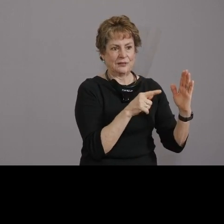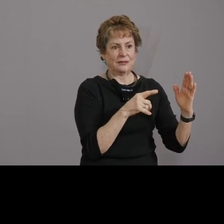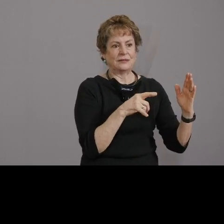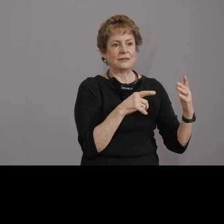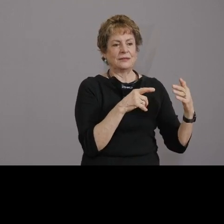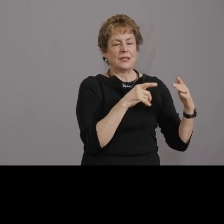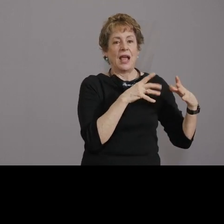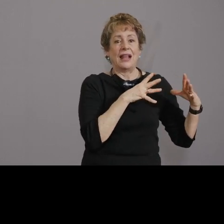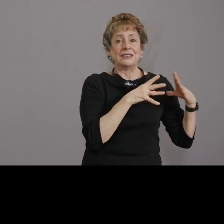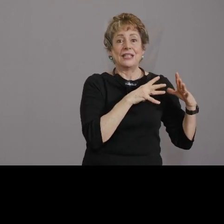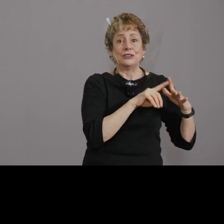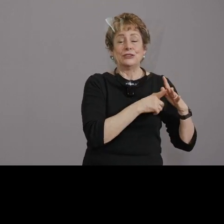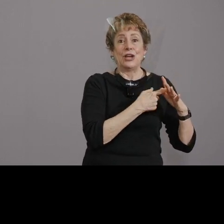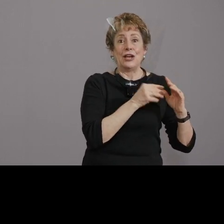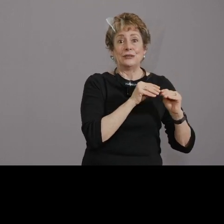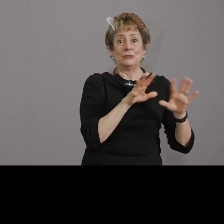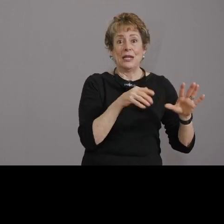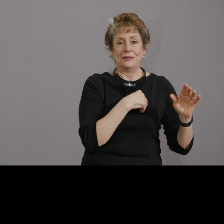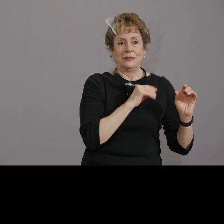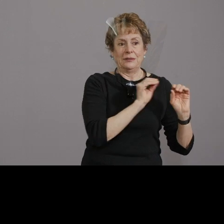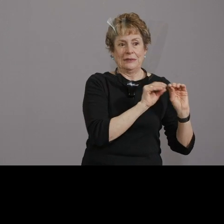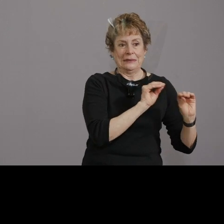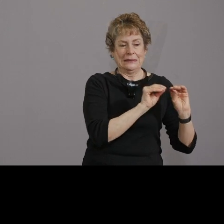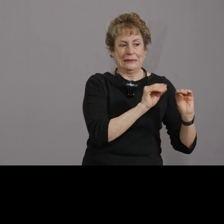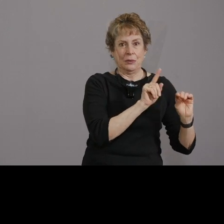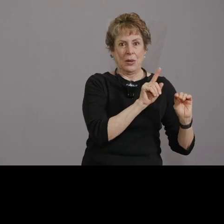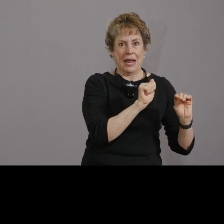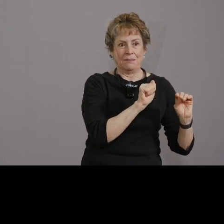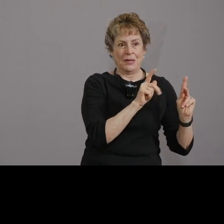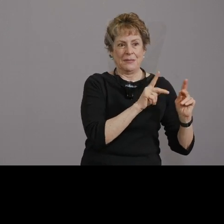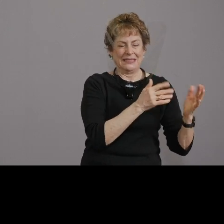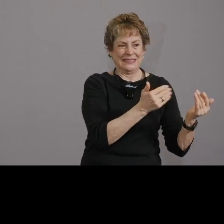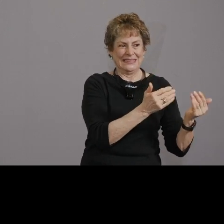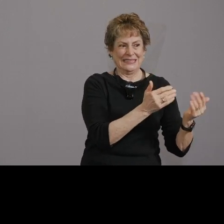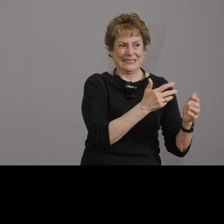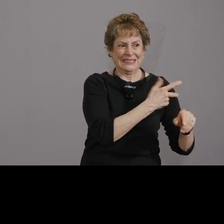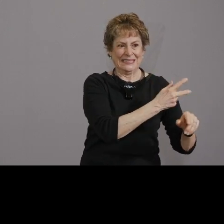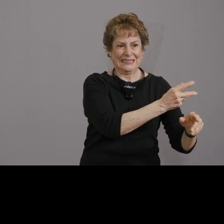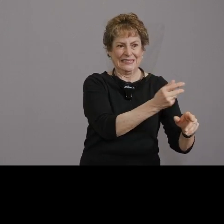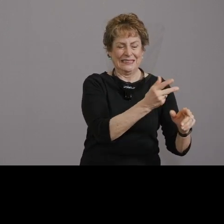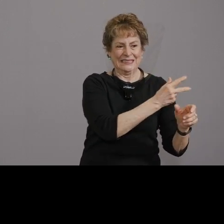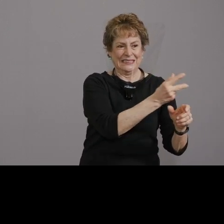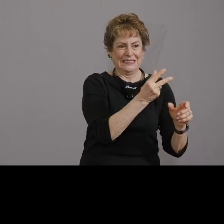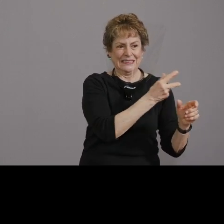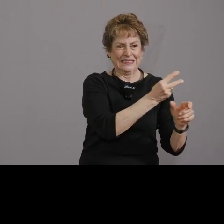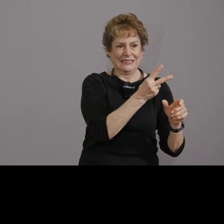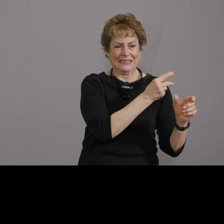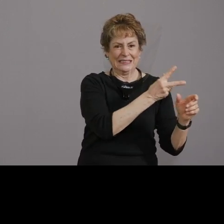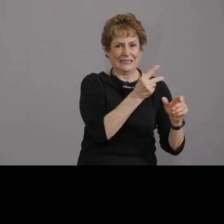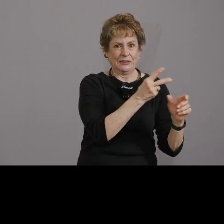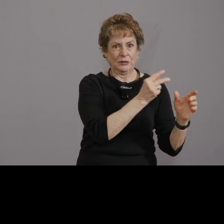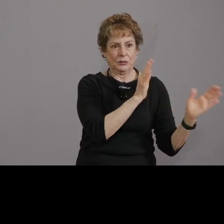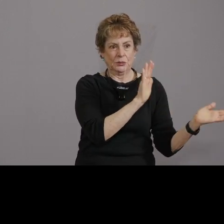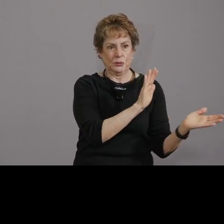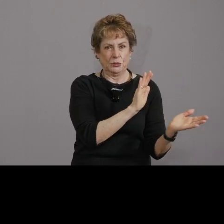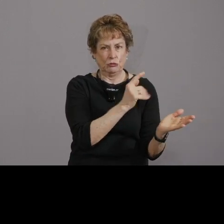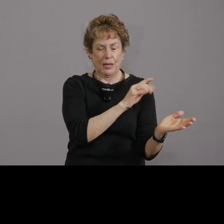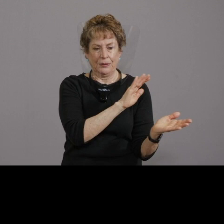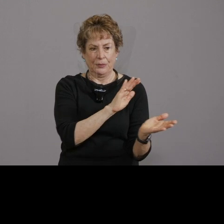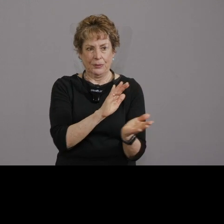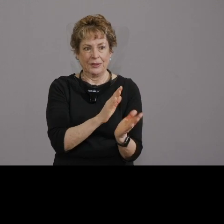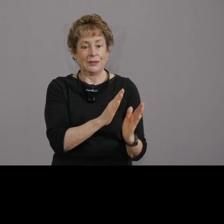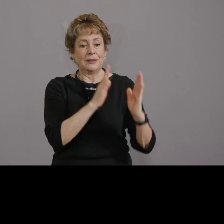mitigation measures went into effect. So things that are still red or things that are still in place are in